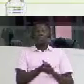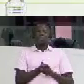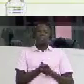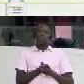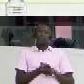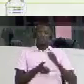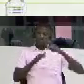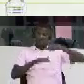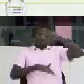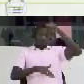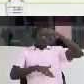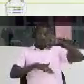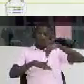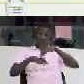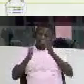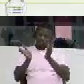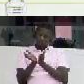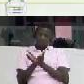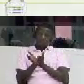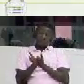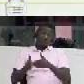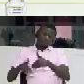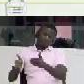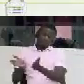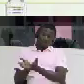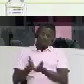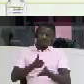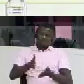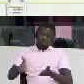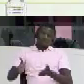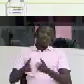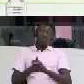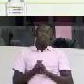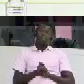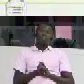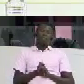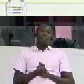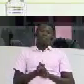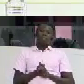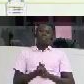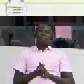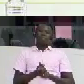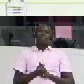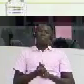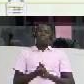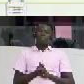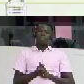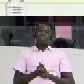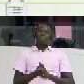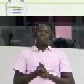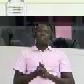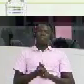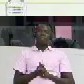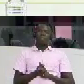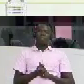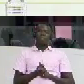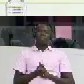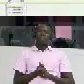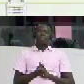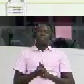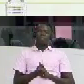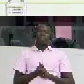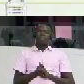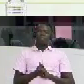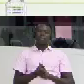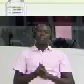side, Senior officers. the senior officers Fall inside. will fall in at the other side. Léegi kilifa yi.